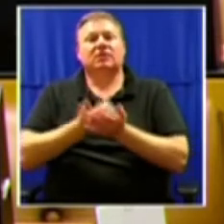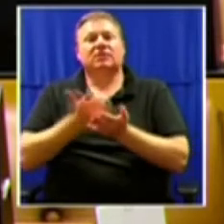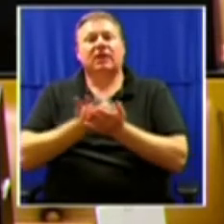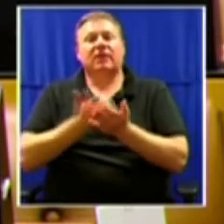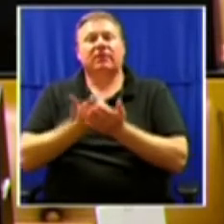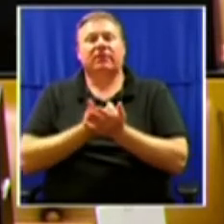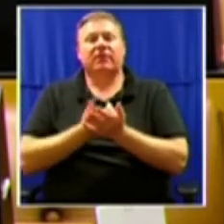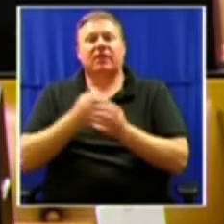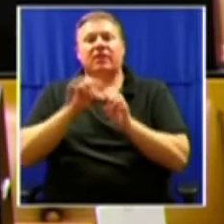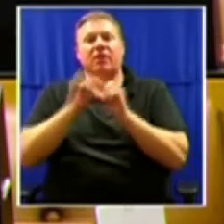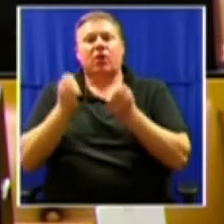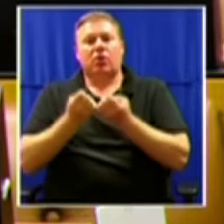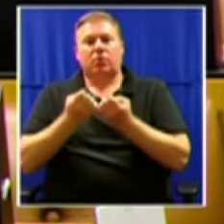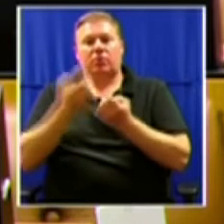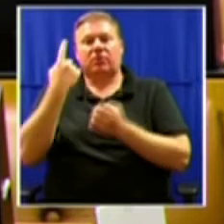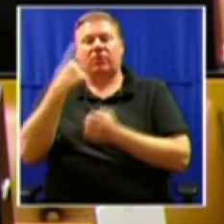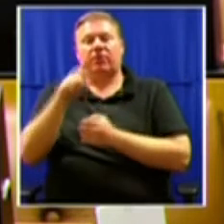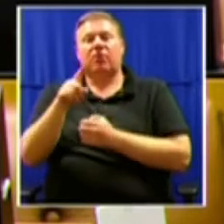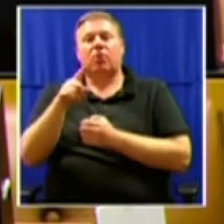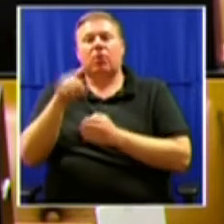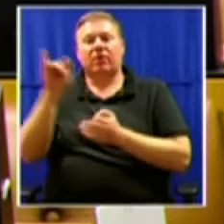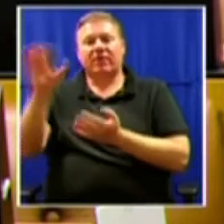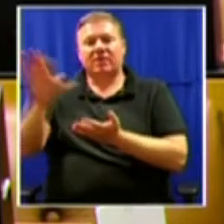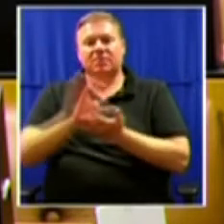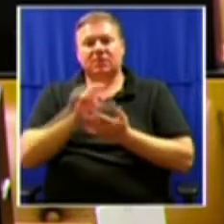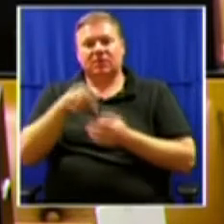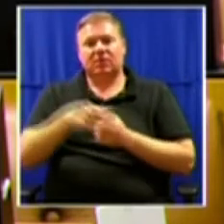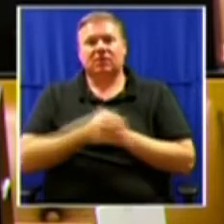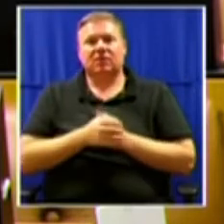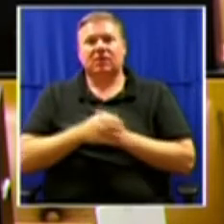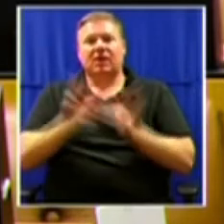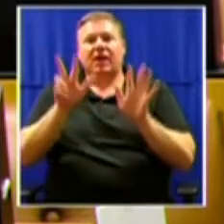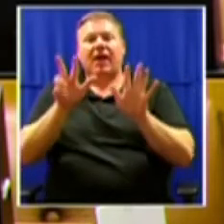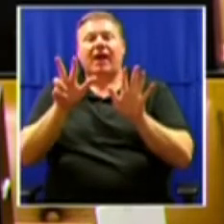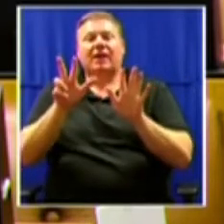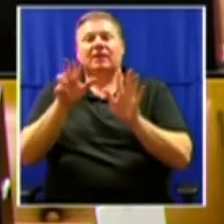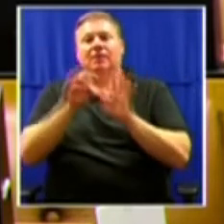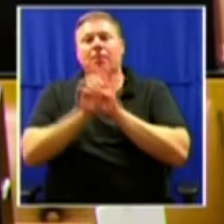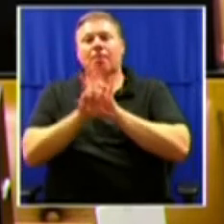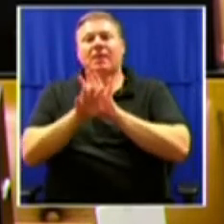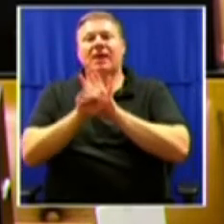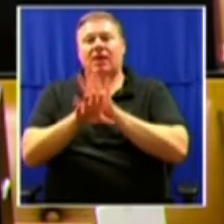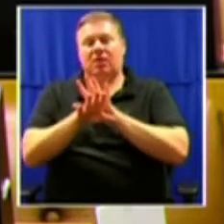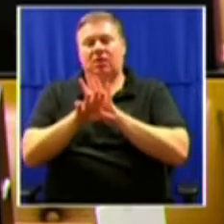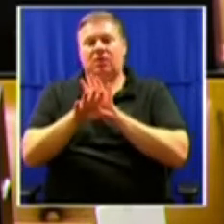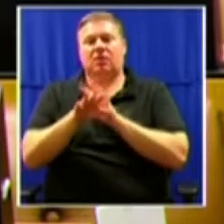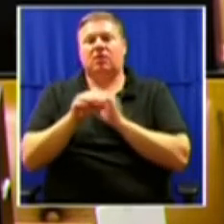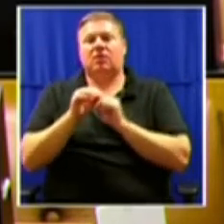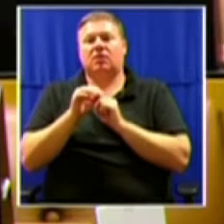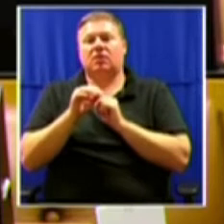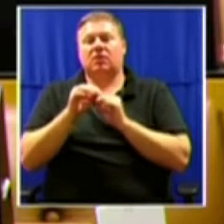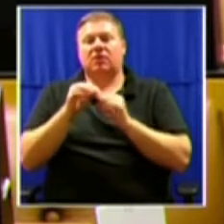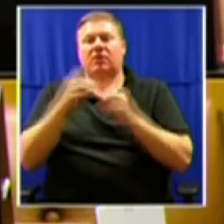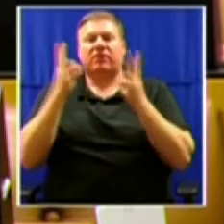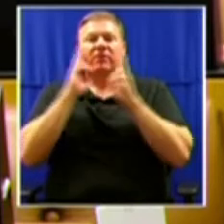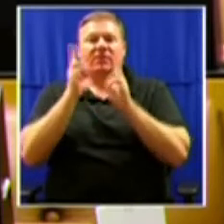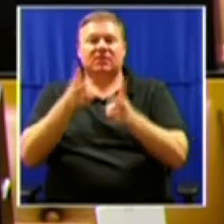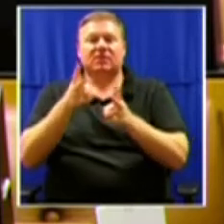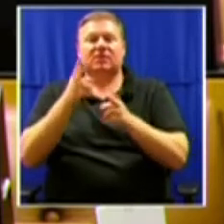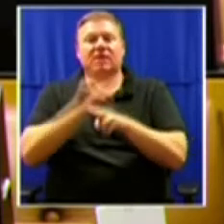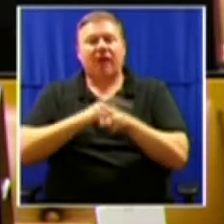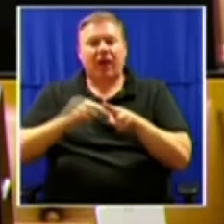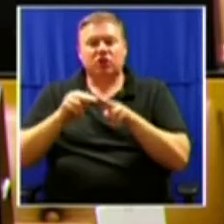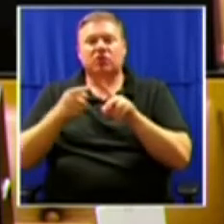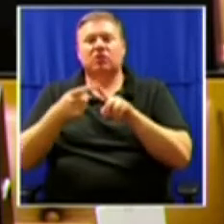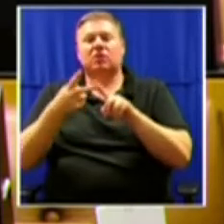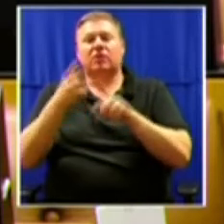investors. These include A, media visits, taking national and international media organizations to the borders